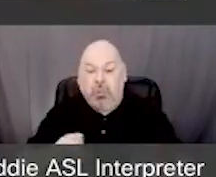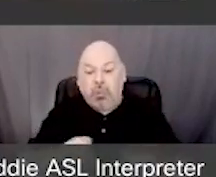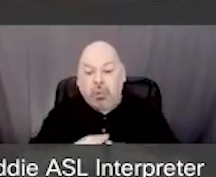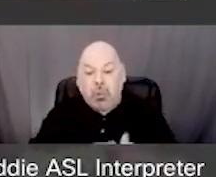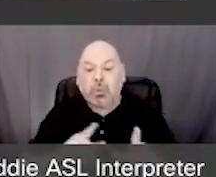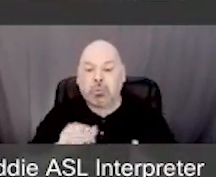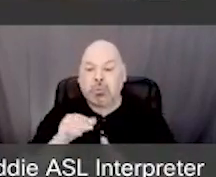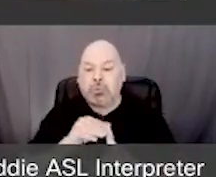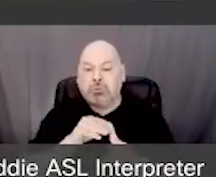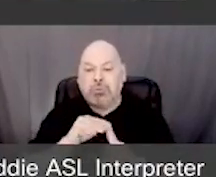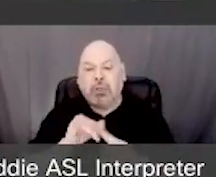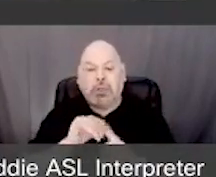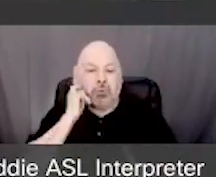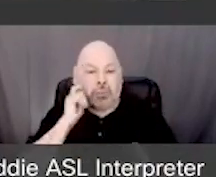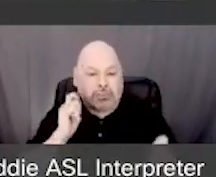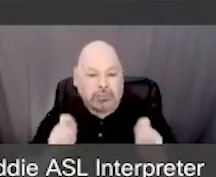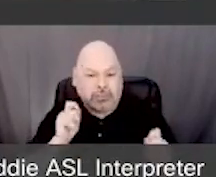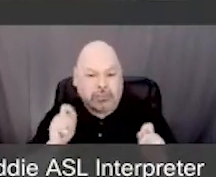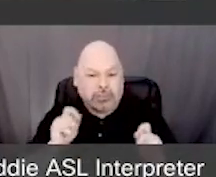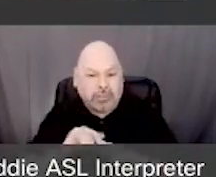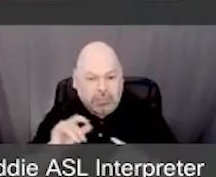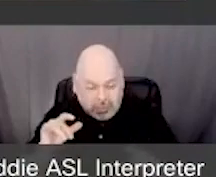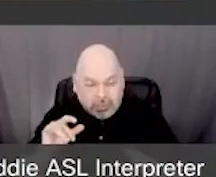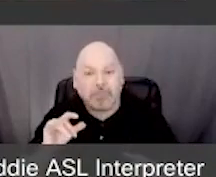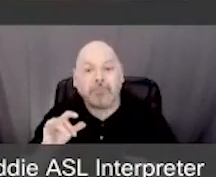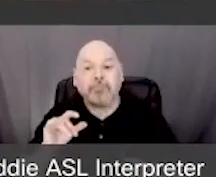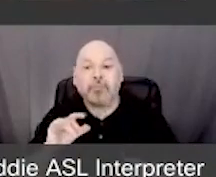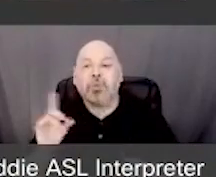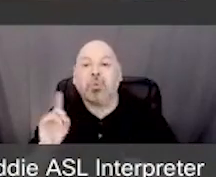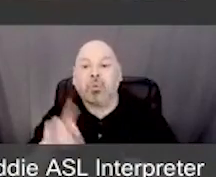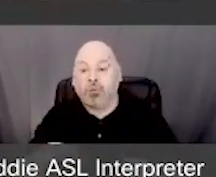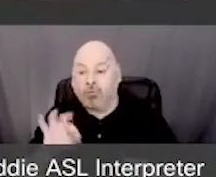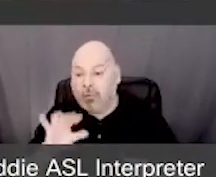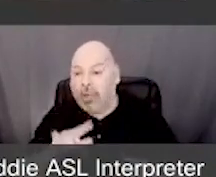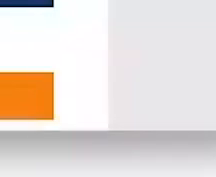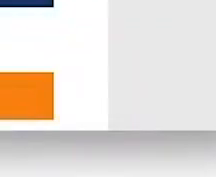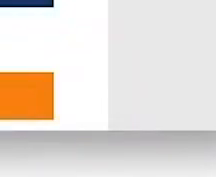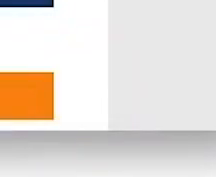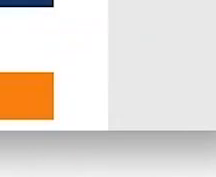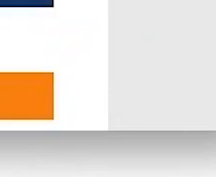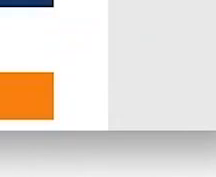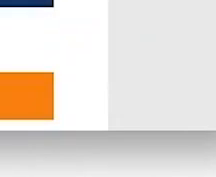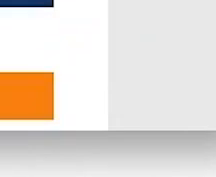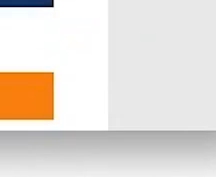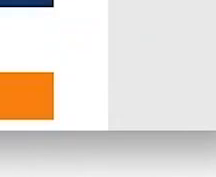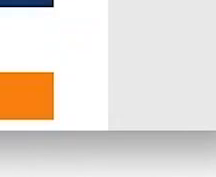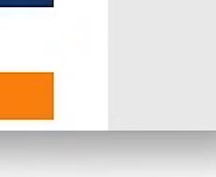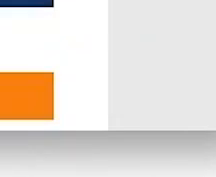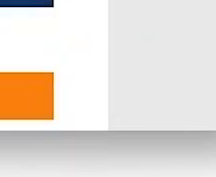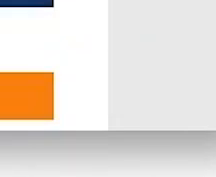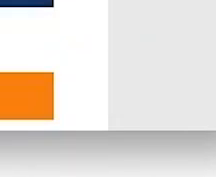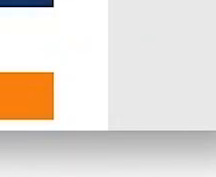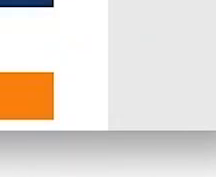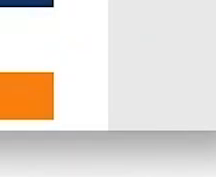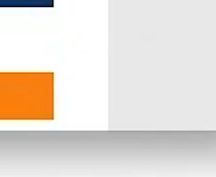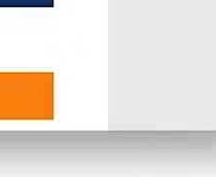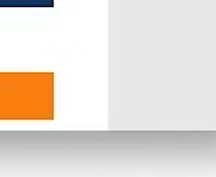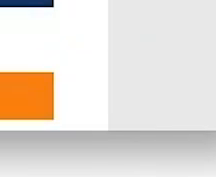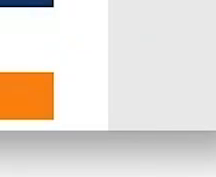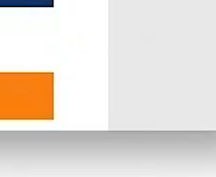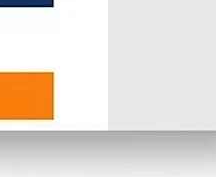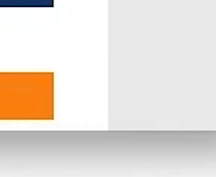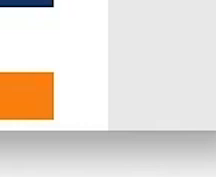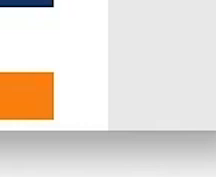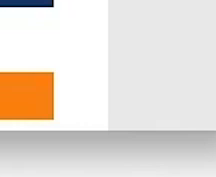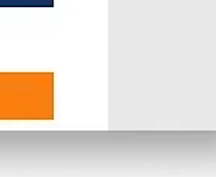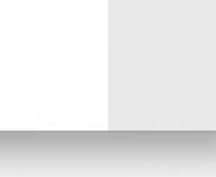a reminder of the recent changes that have been made on where to find those bid opportunities on our website. CPS Energy has